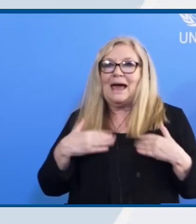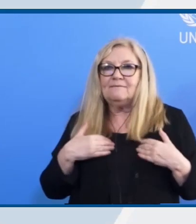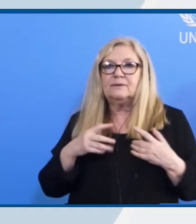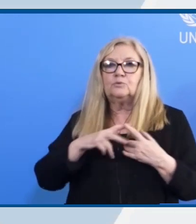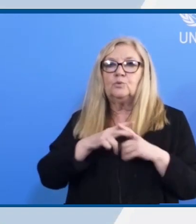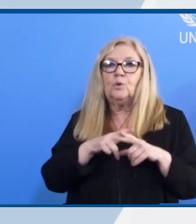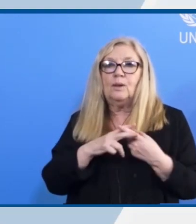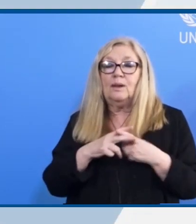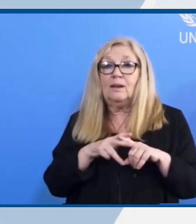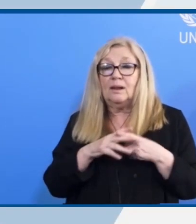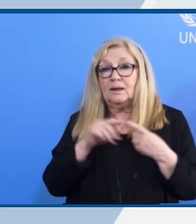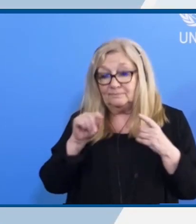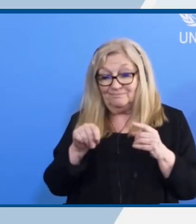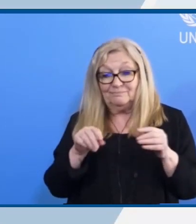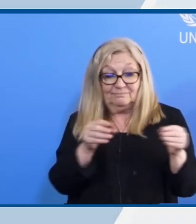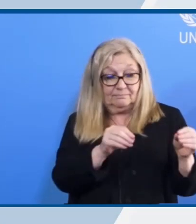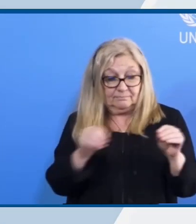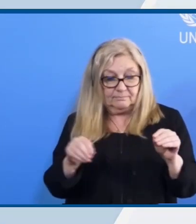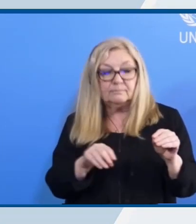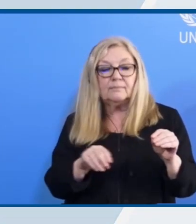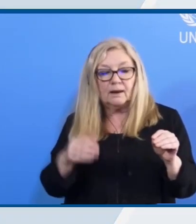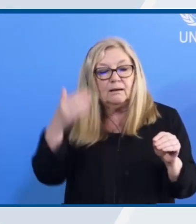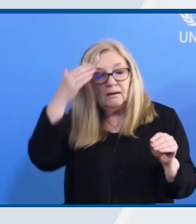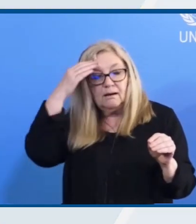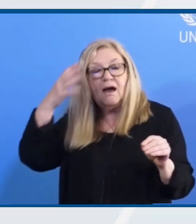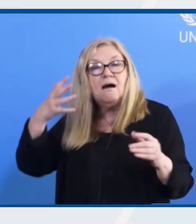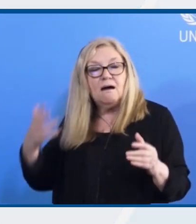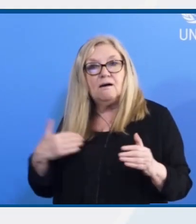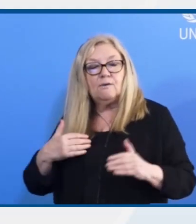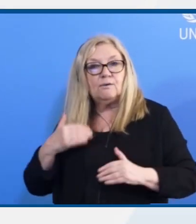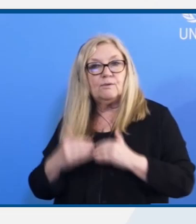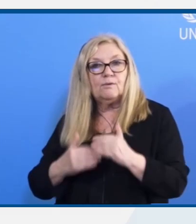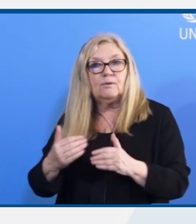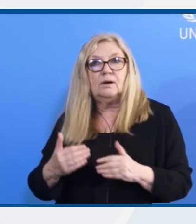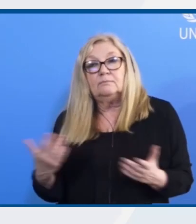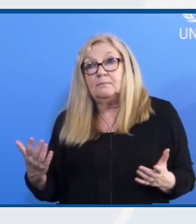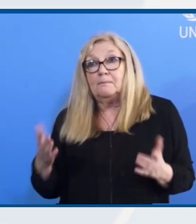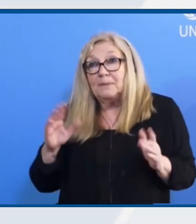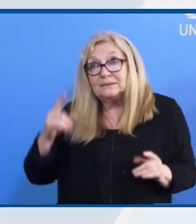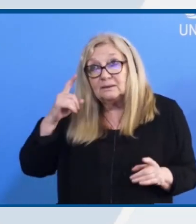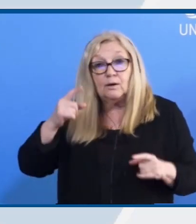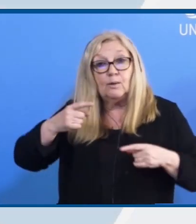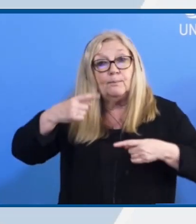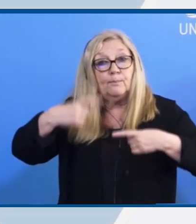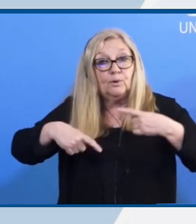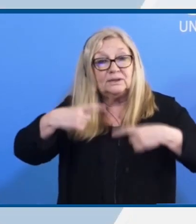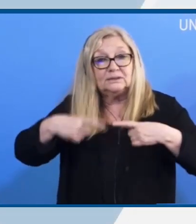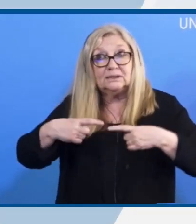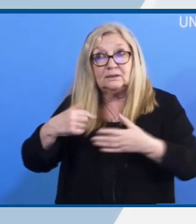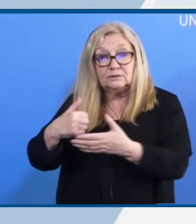peer-to-peer exchange, these are powerful mechanisms for enhancing the political support, learn from each